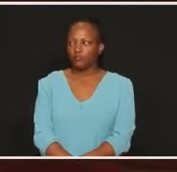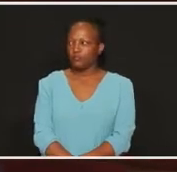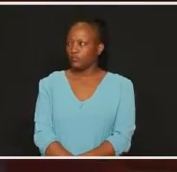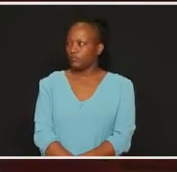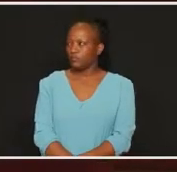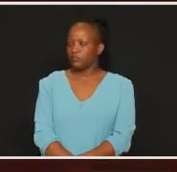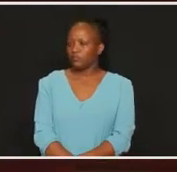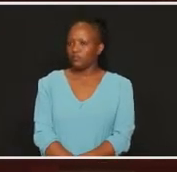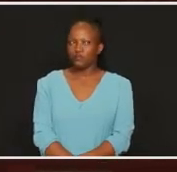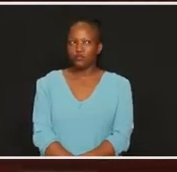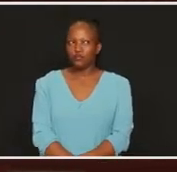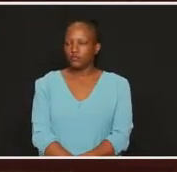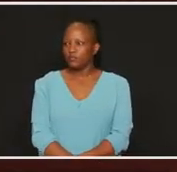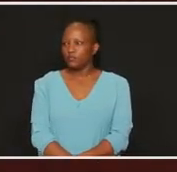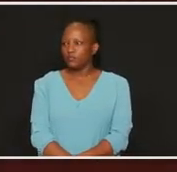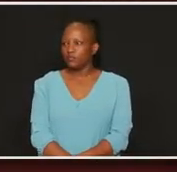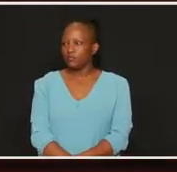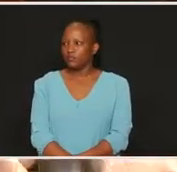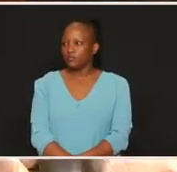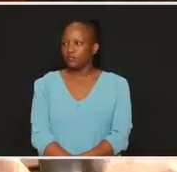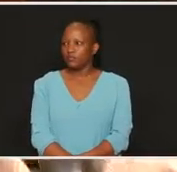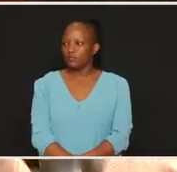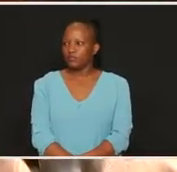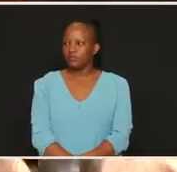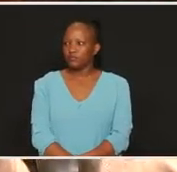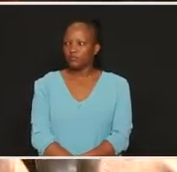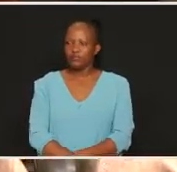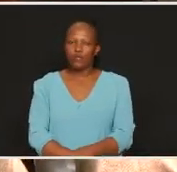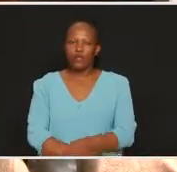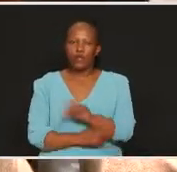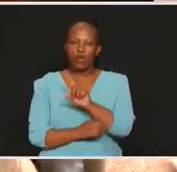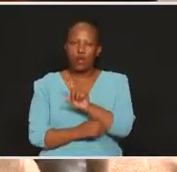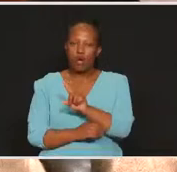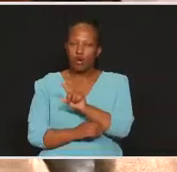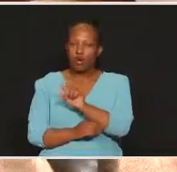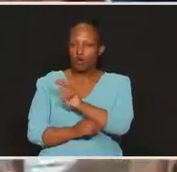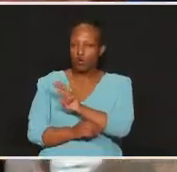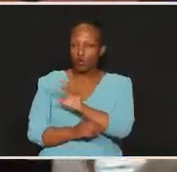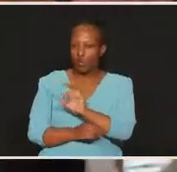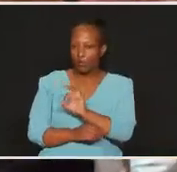one two three four